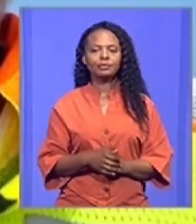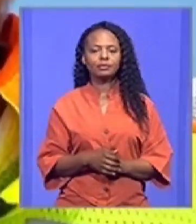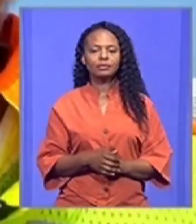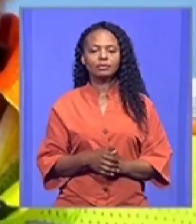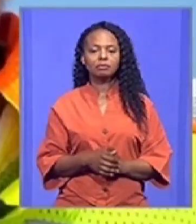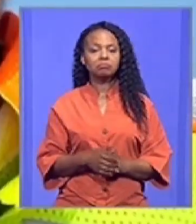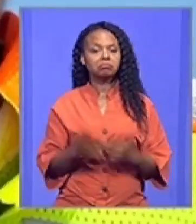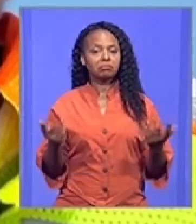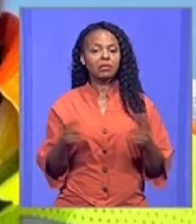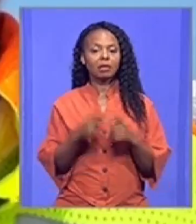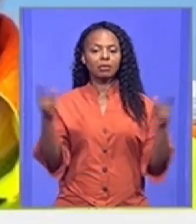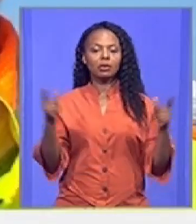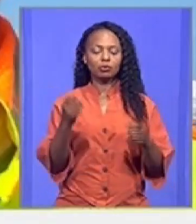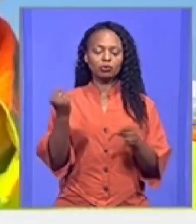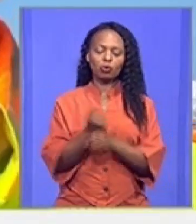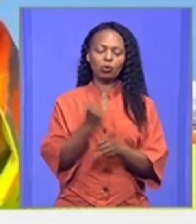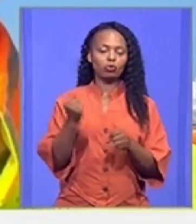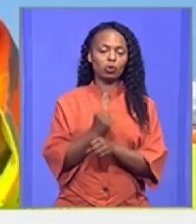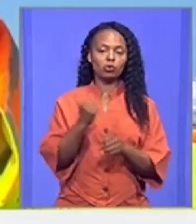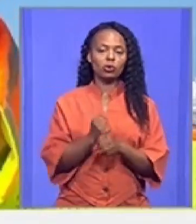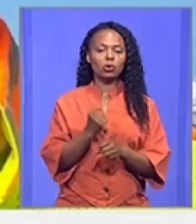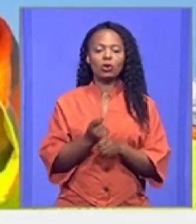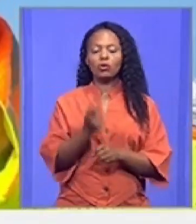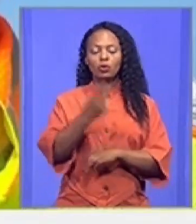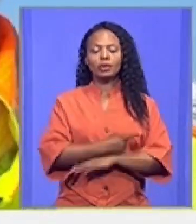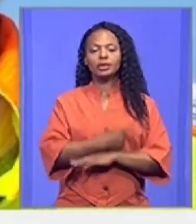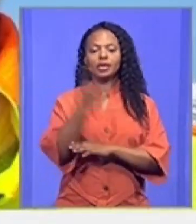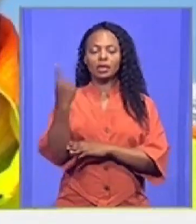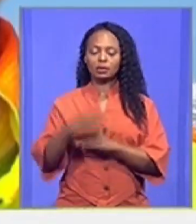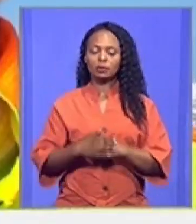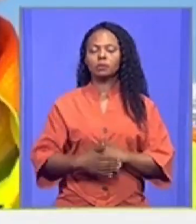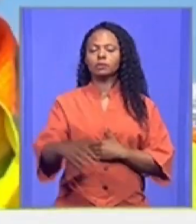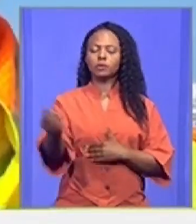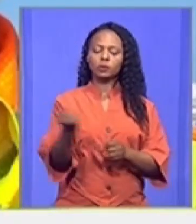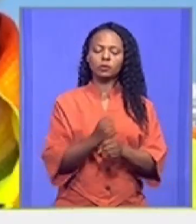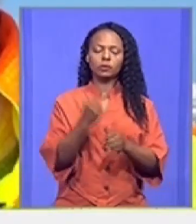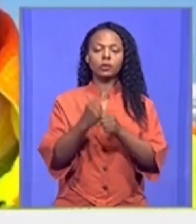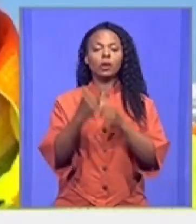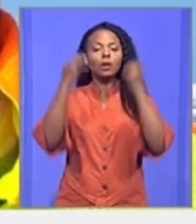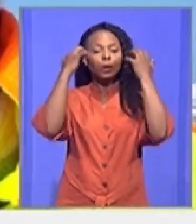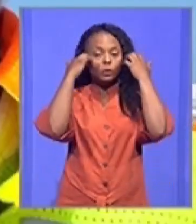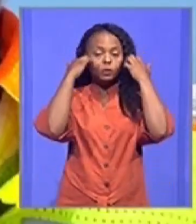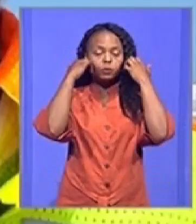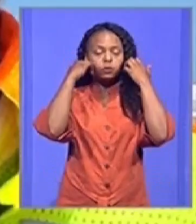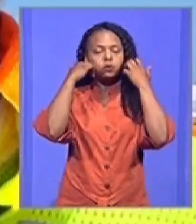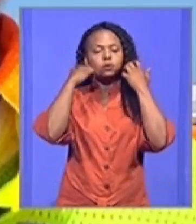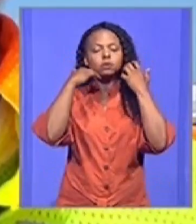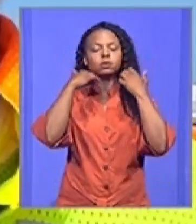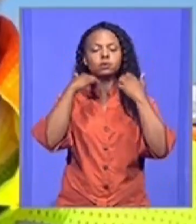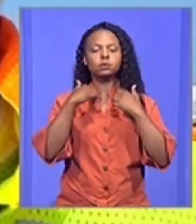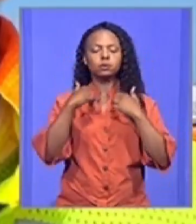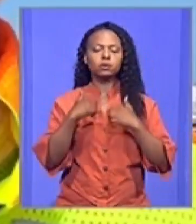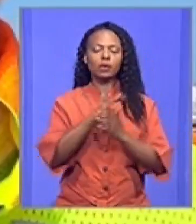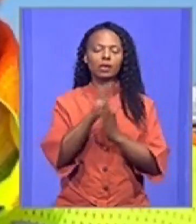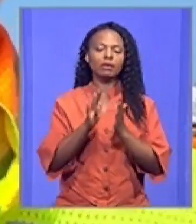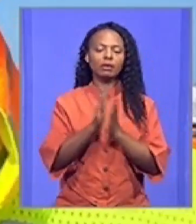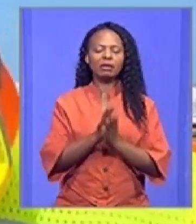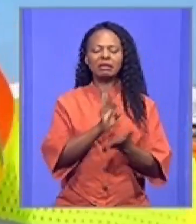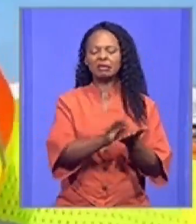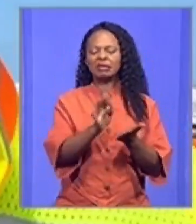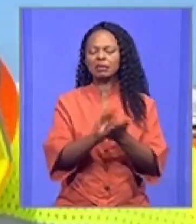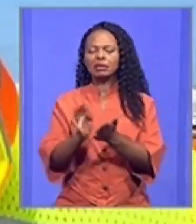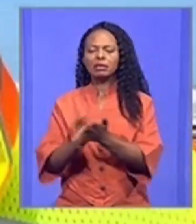job. It's going to be quite a few days worth of work just to clear up everything and the depth of sand that we